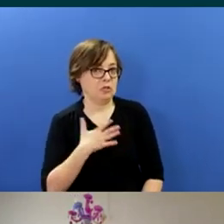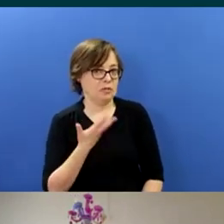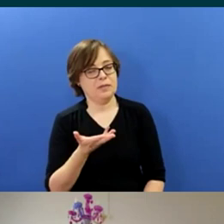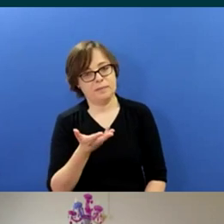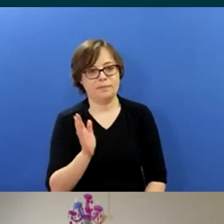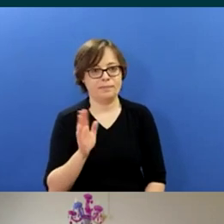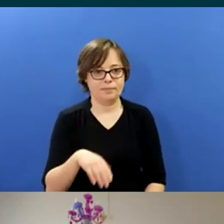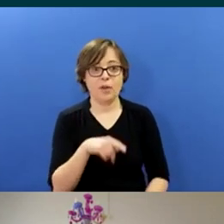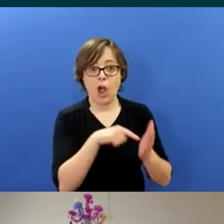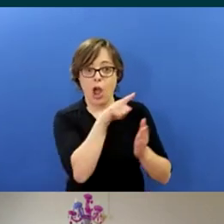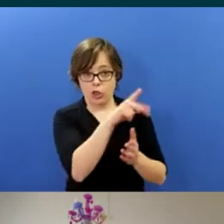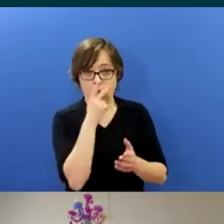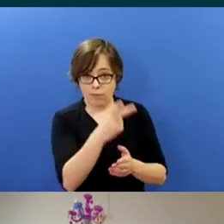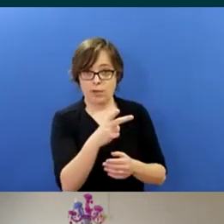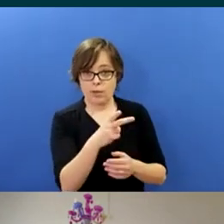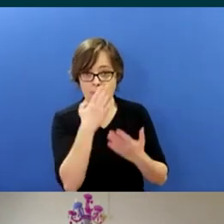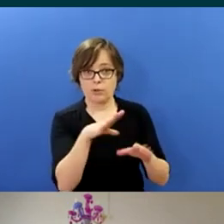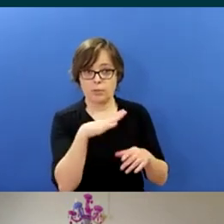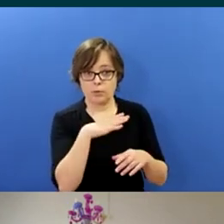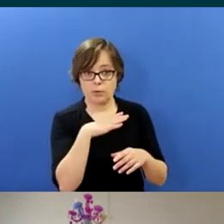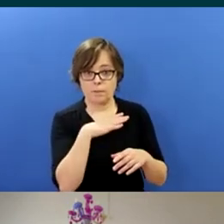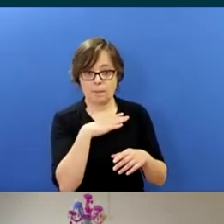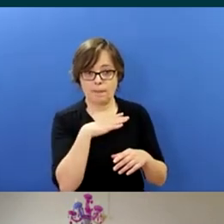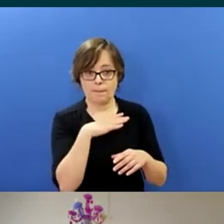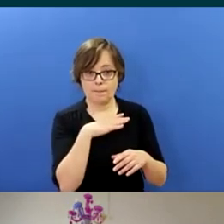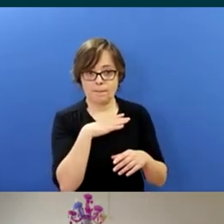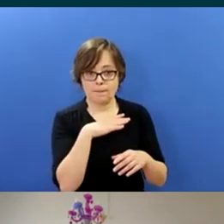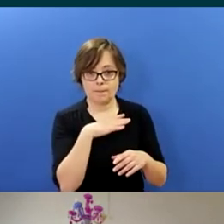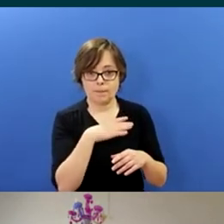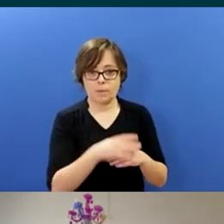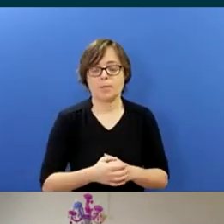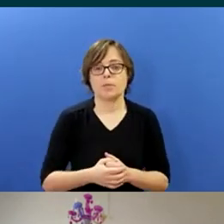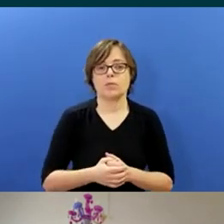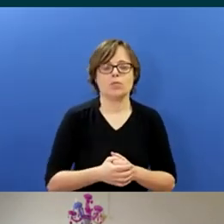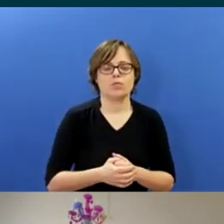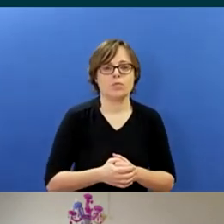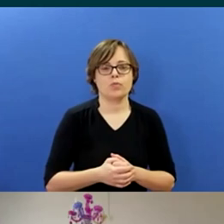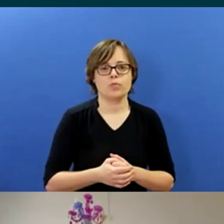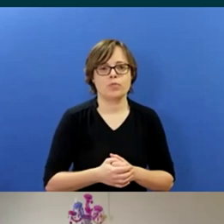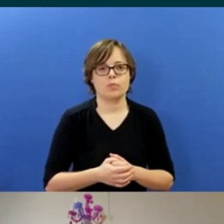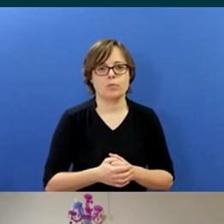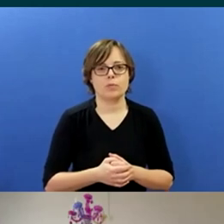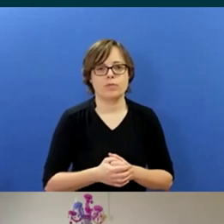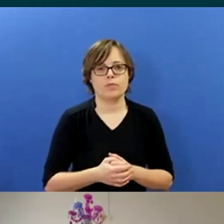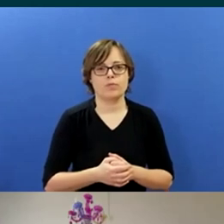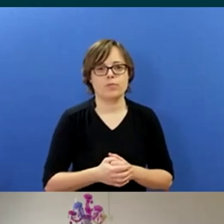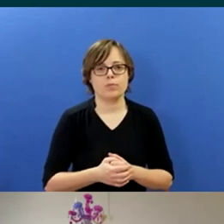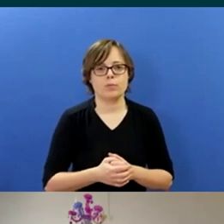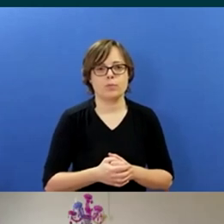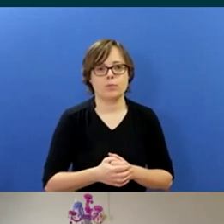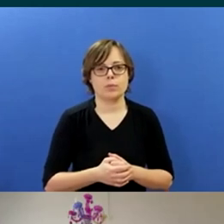And this one, did you see it? No, we haven't. Oh, wow. Now we see as you changed them, but we didn't see them in the